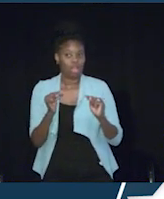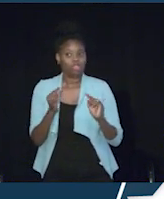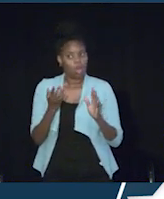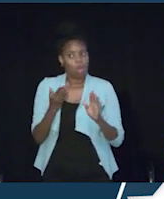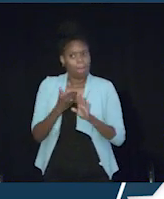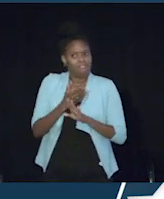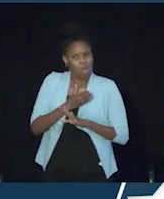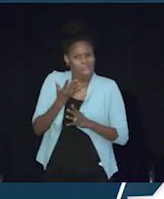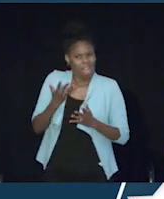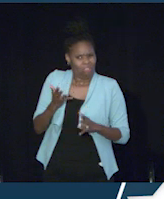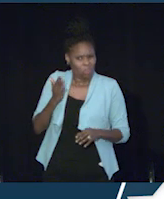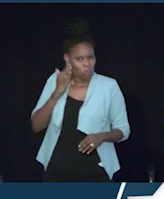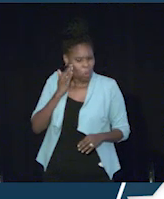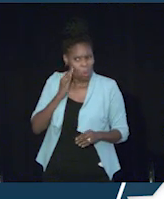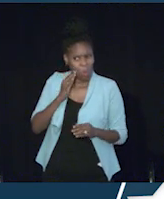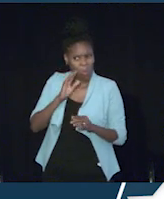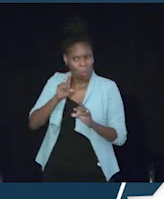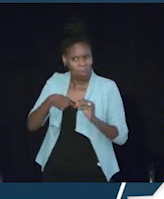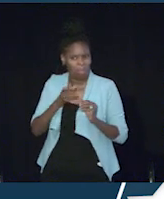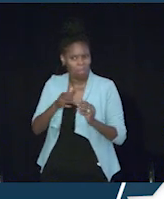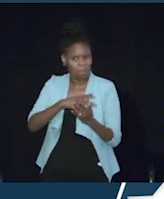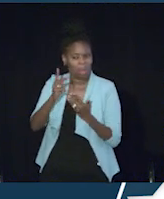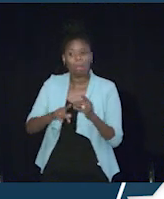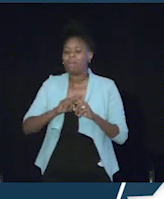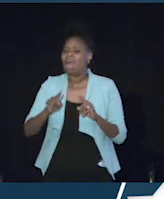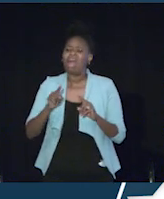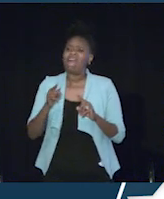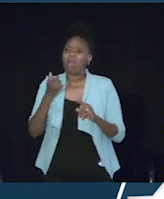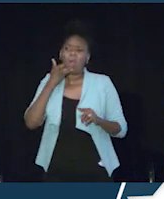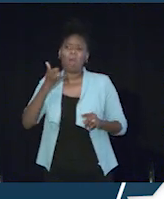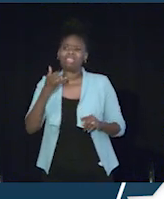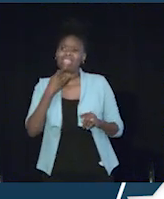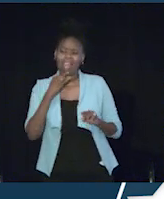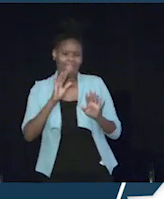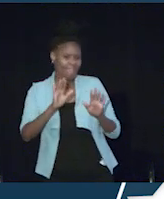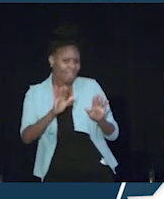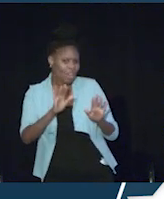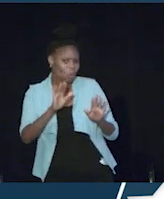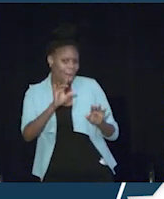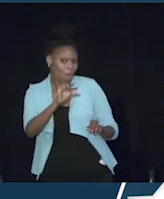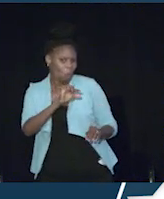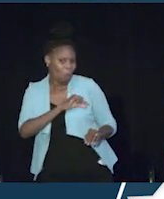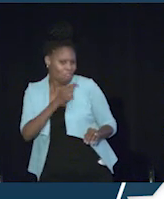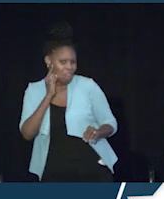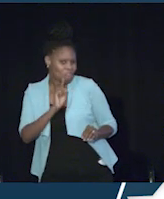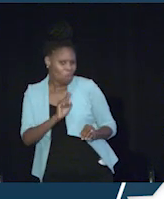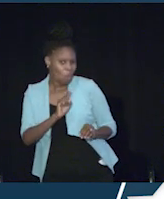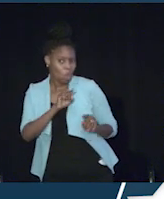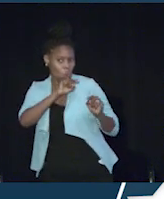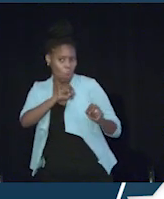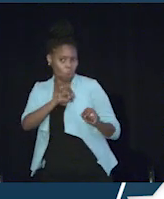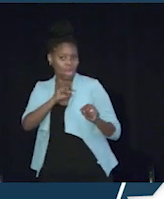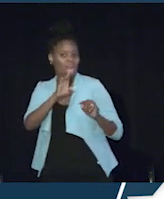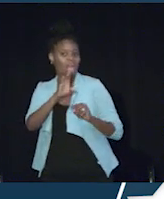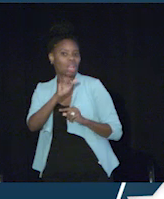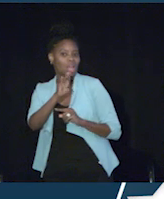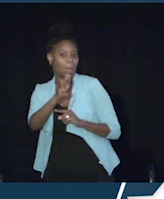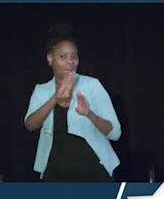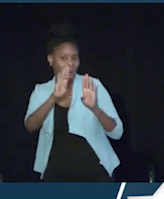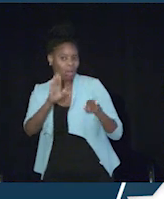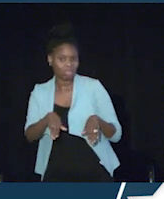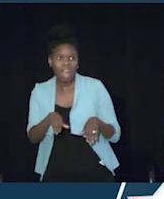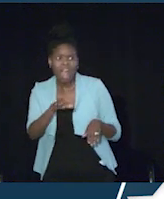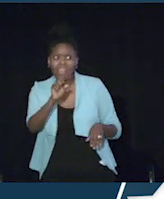this." And so I called up and I said, "Hey, do I qualify to go to the clubhouse?" And they're like, "Absolutely, come in."